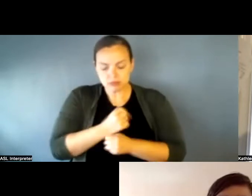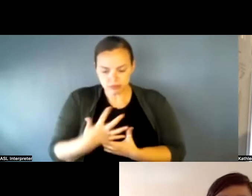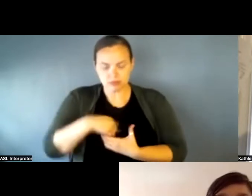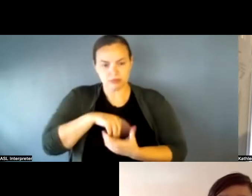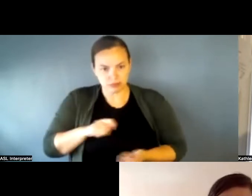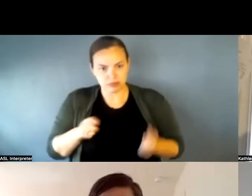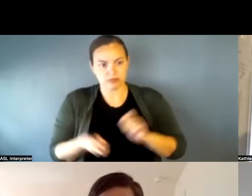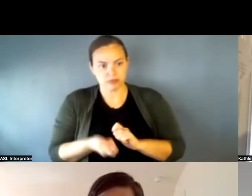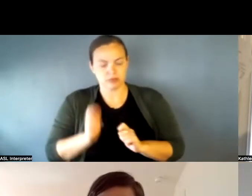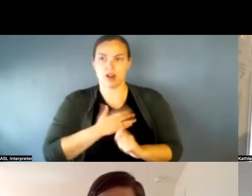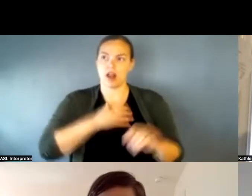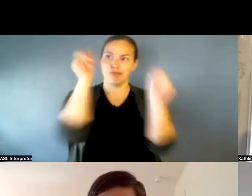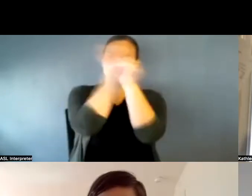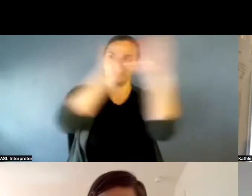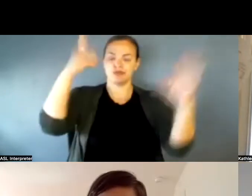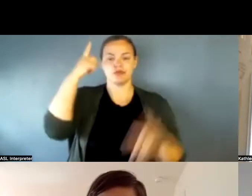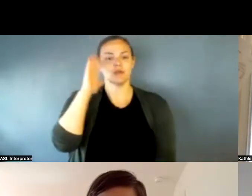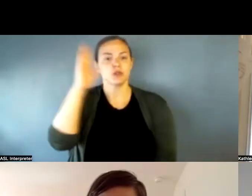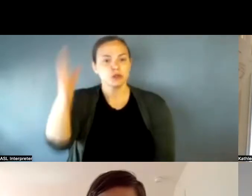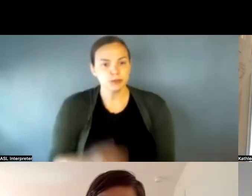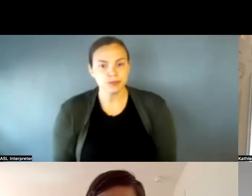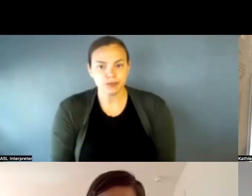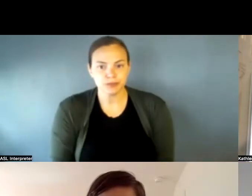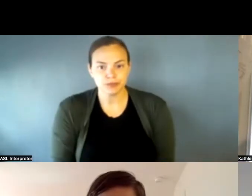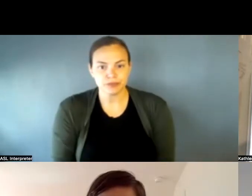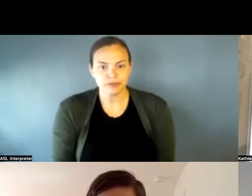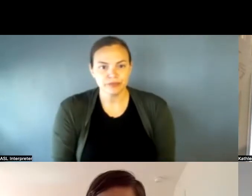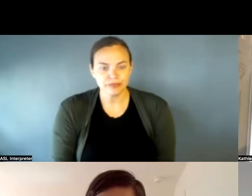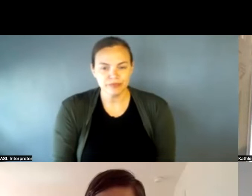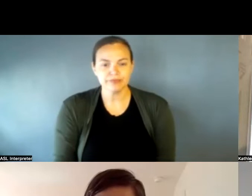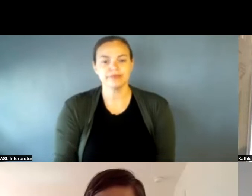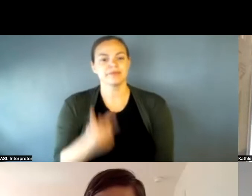we imagine the future. Great, thank you.